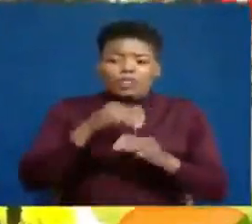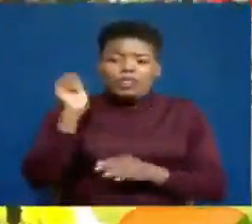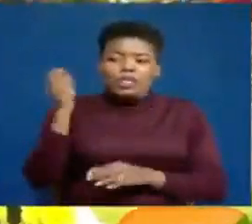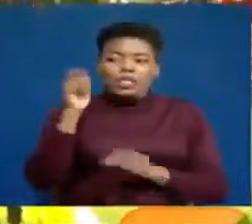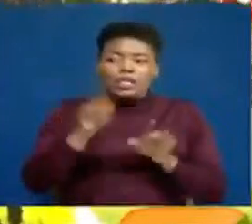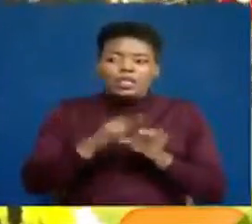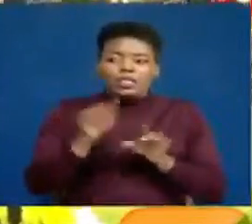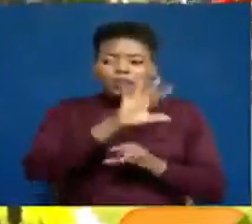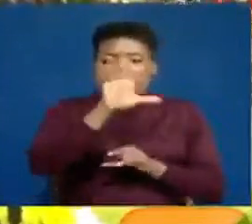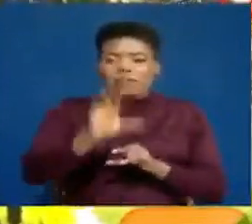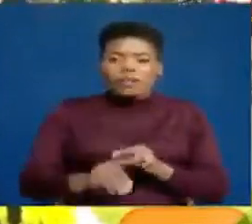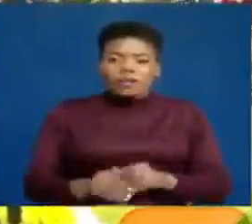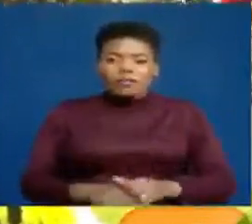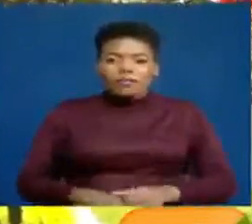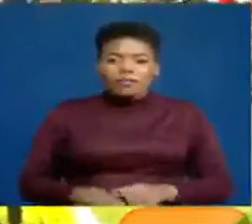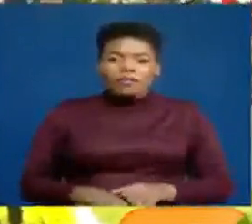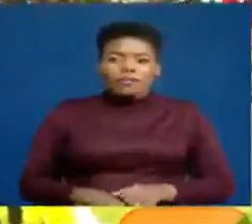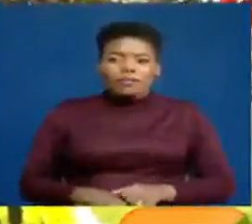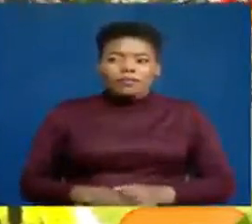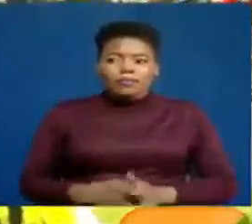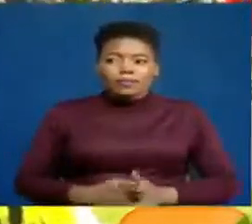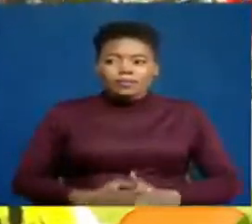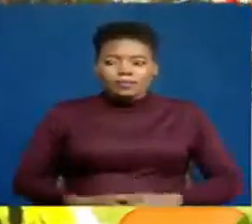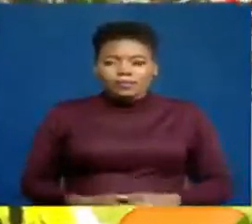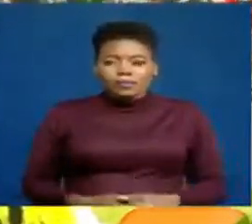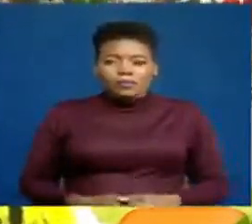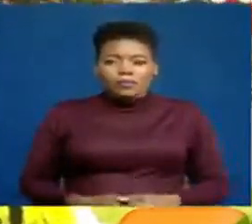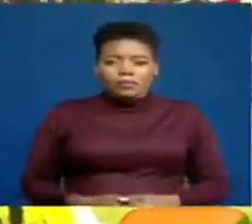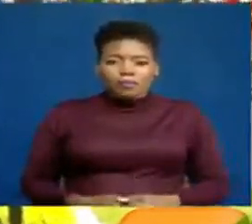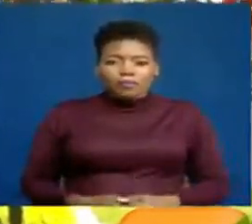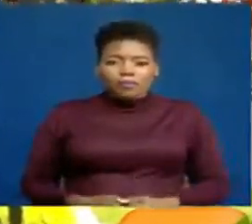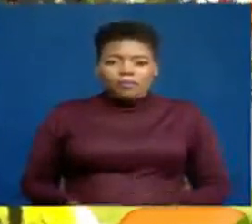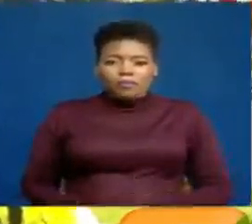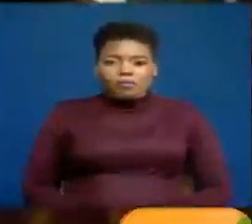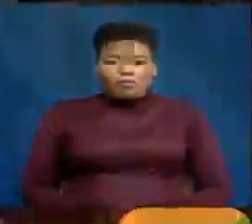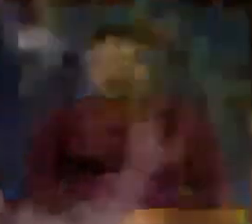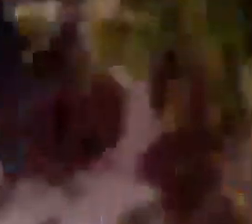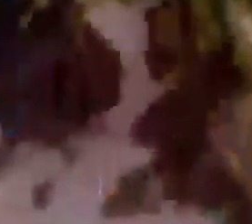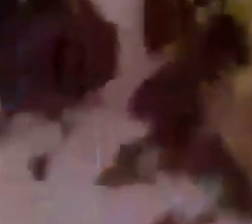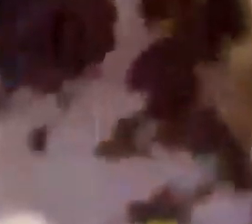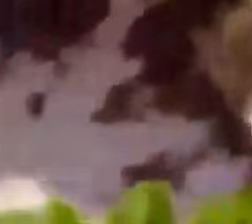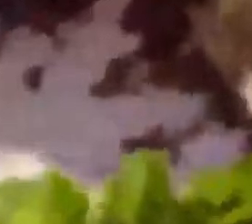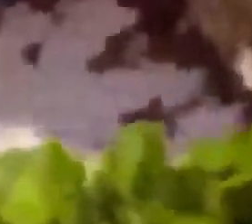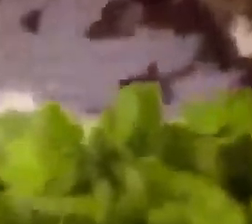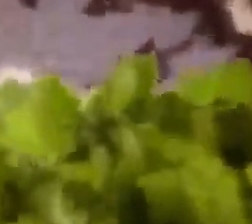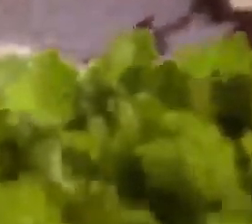and Africa at large. Emily Chebet, Citizen TV in Nairobi.